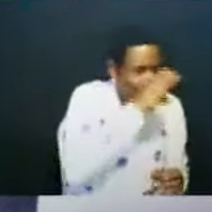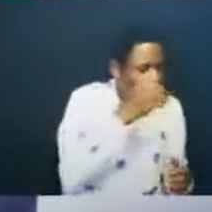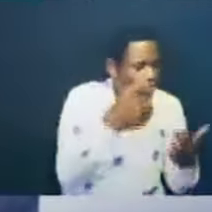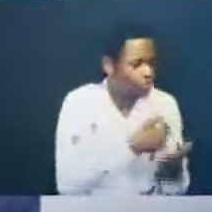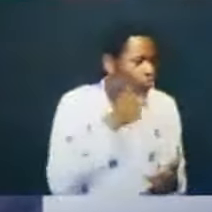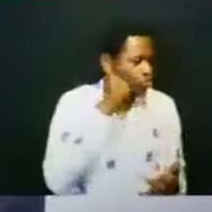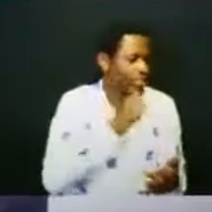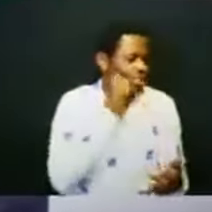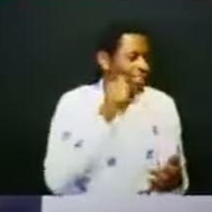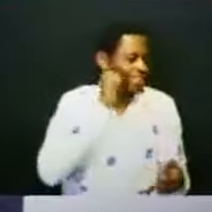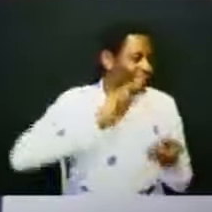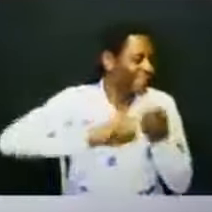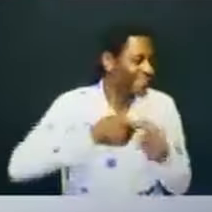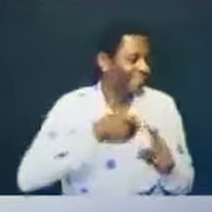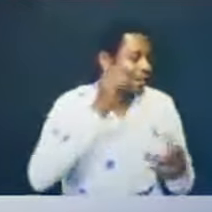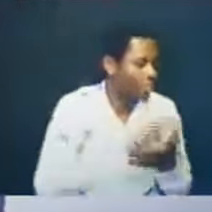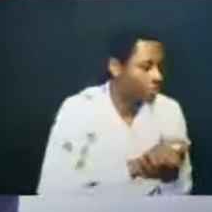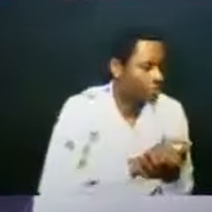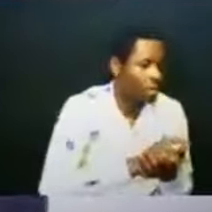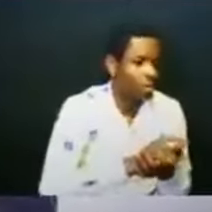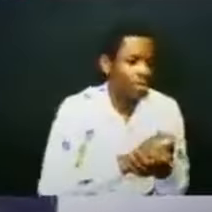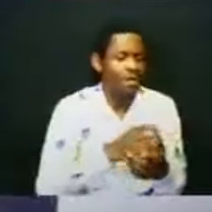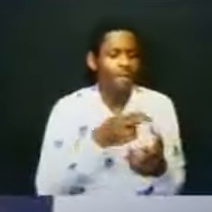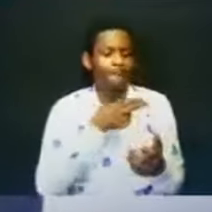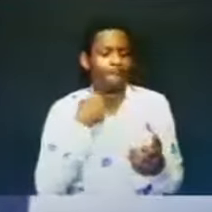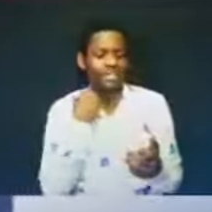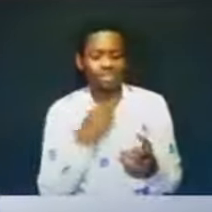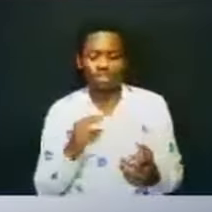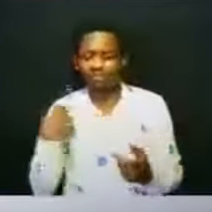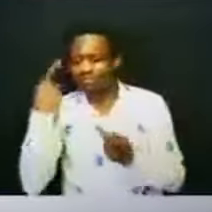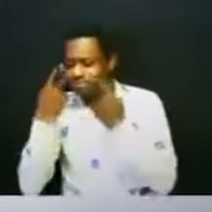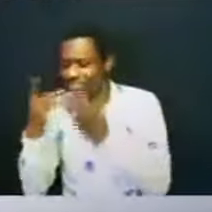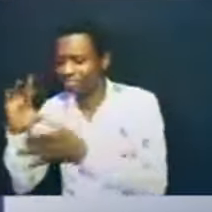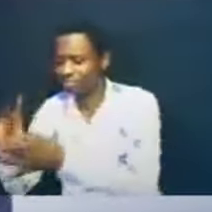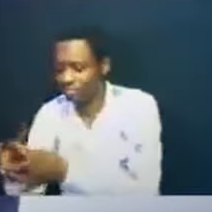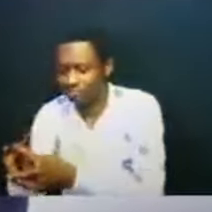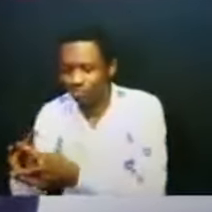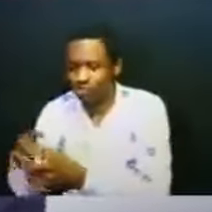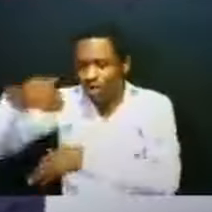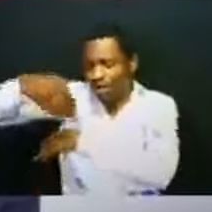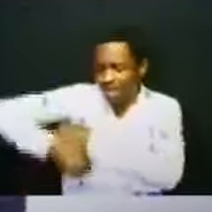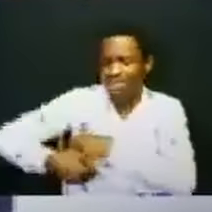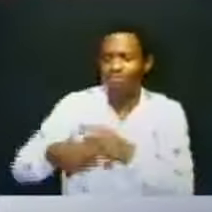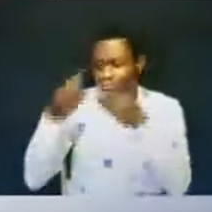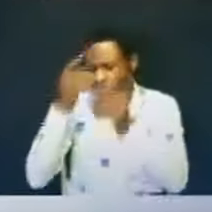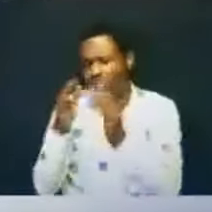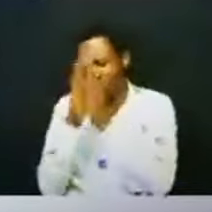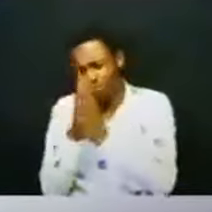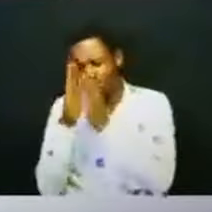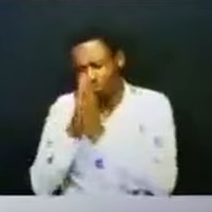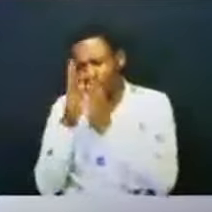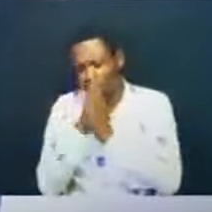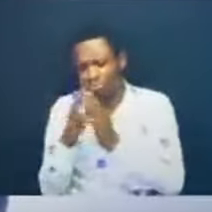the night, they decided to pray together. So they prayed for a